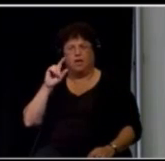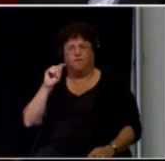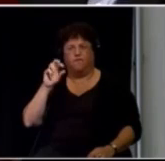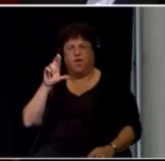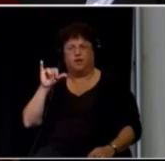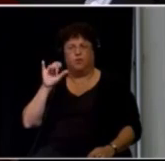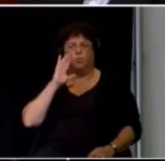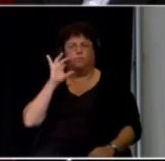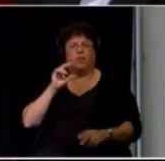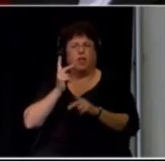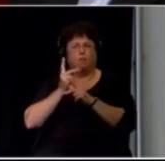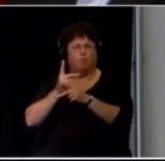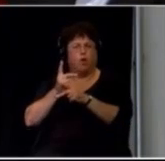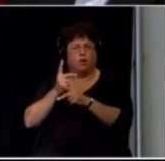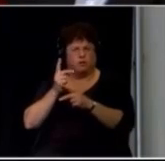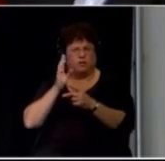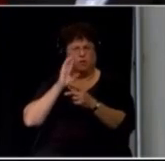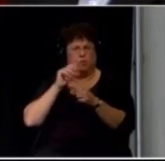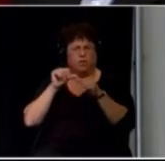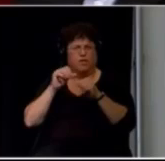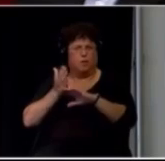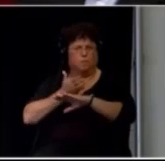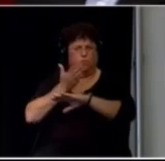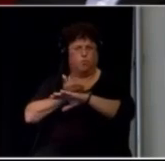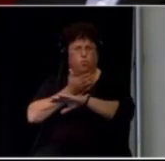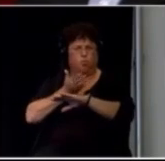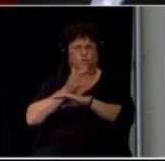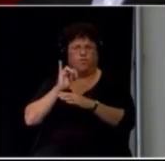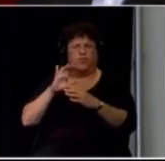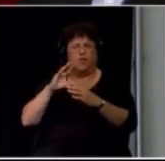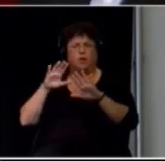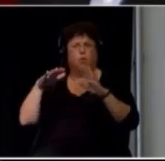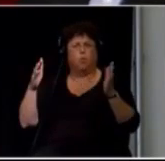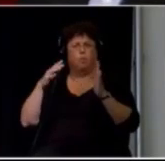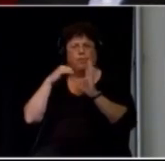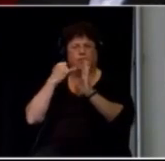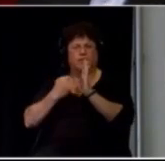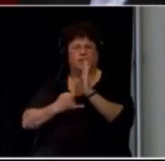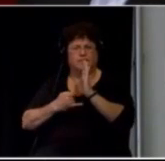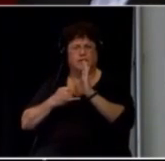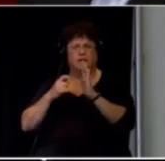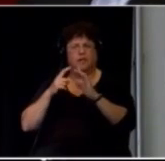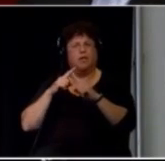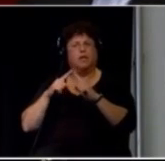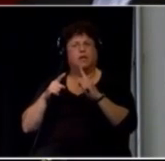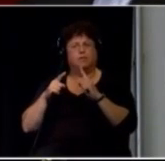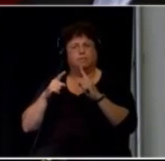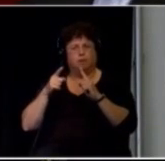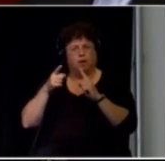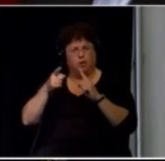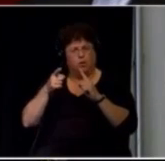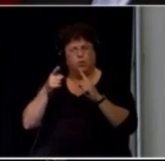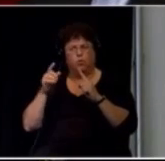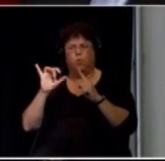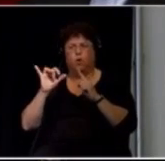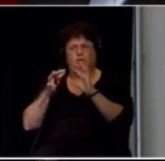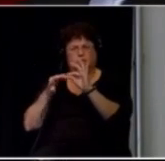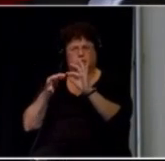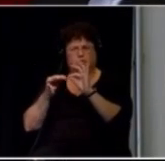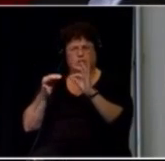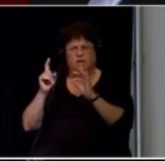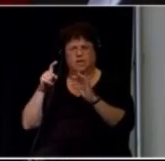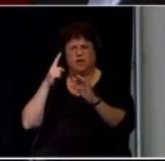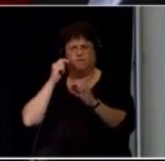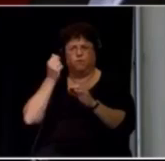like a product and that you would continue to improve on it and open up the designs. But as you've also noted, there's a need